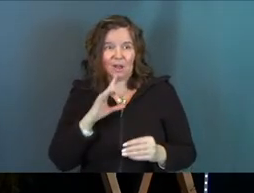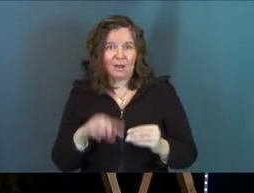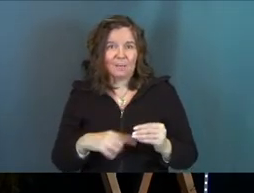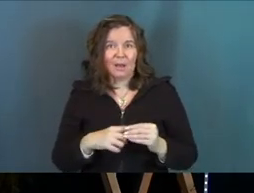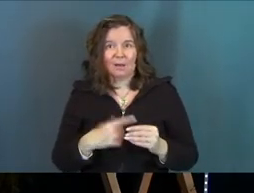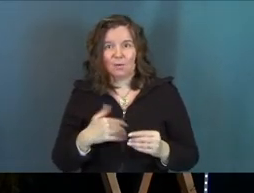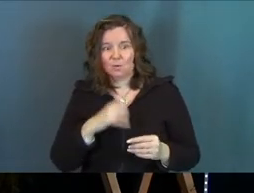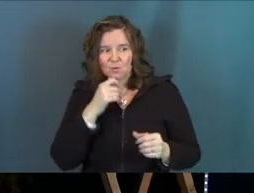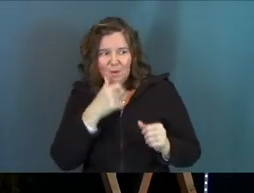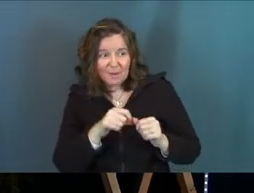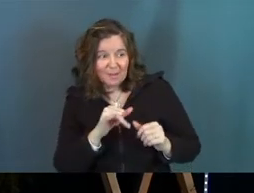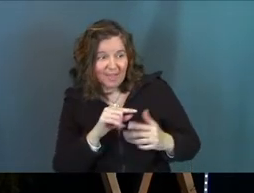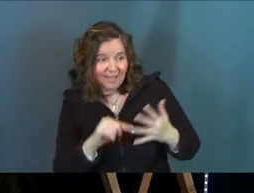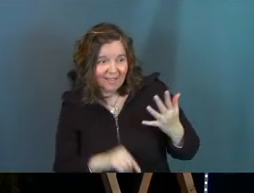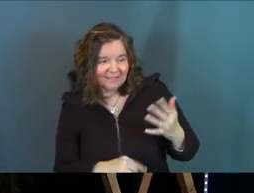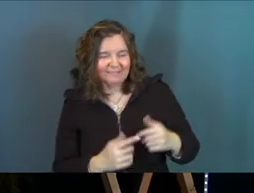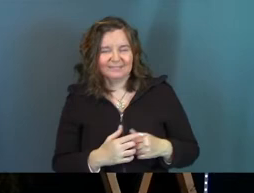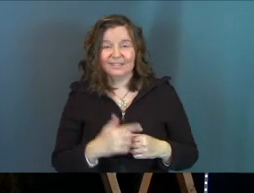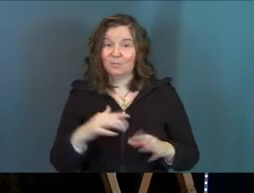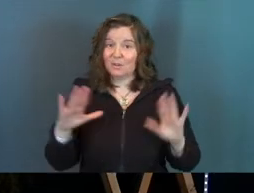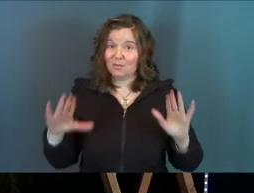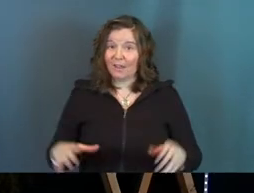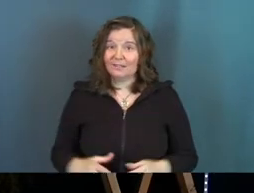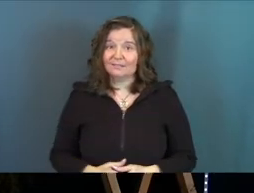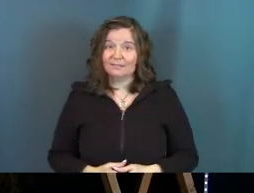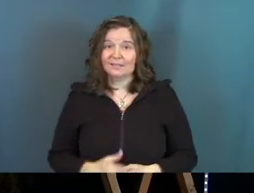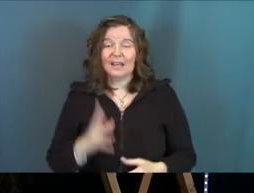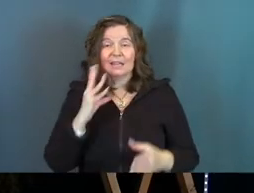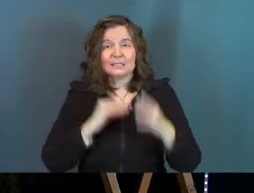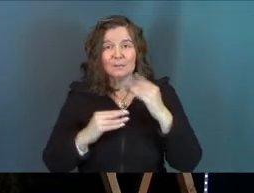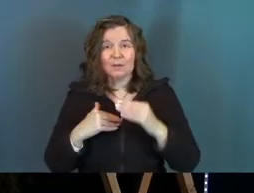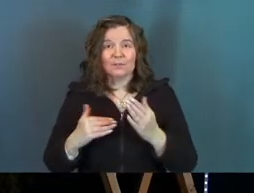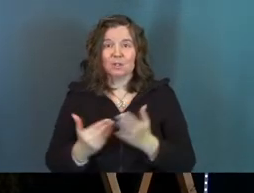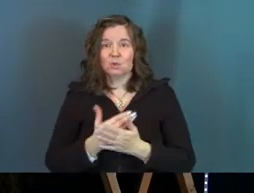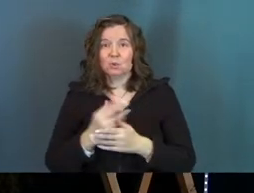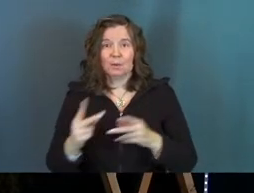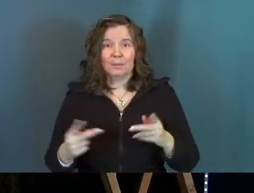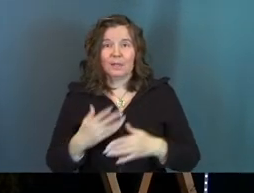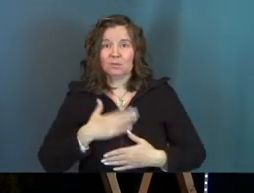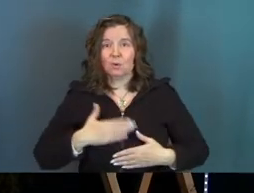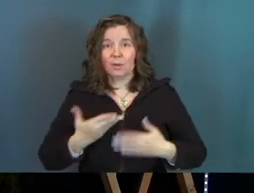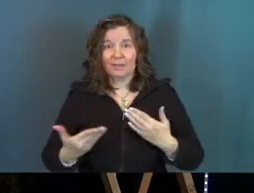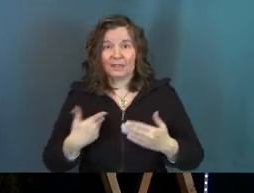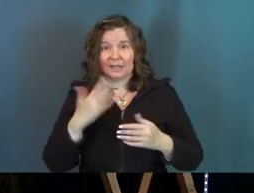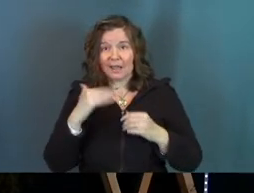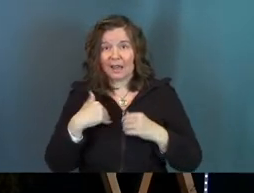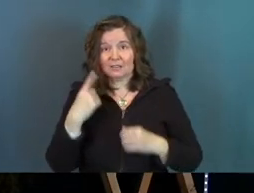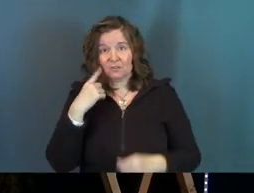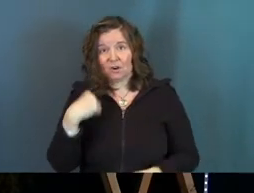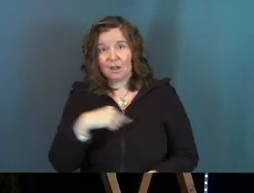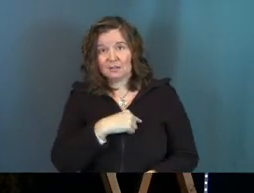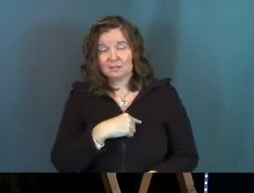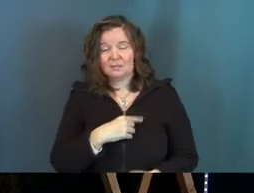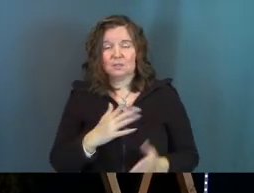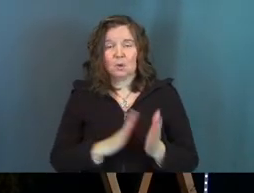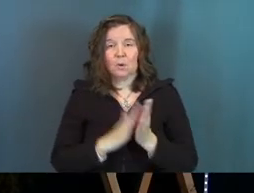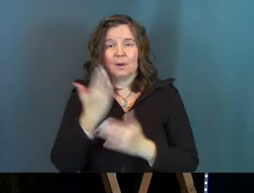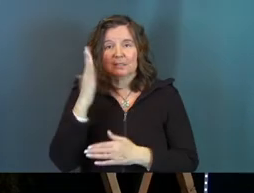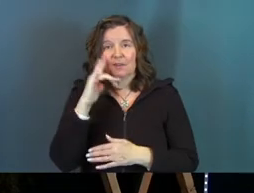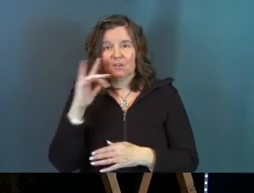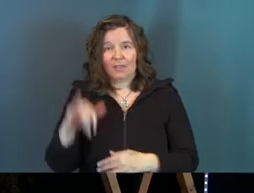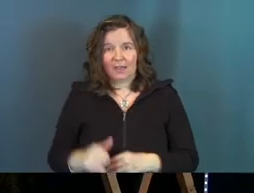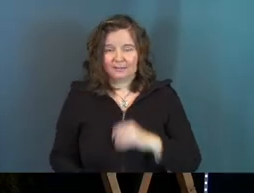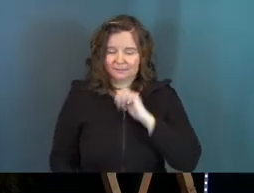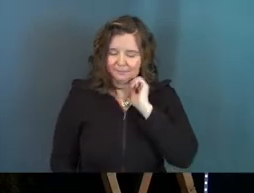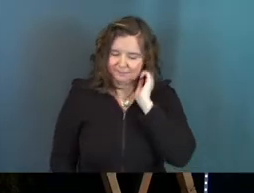about, man, remember those days? It's going to be great. And experience this renewed place and just enjoy all the things that God has for us. So praise God for